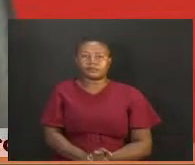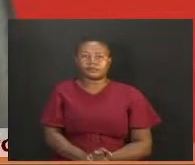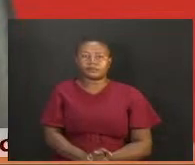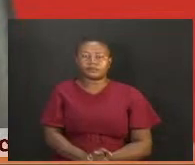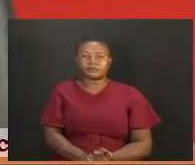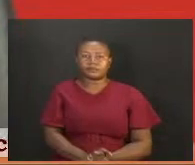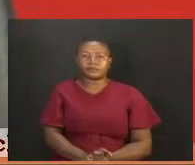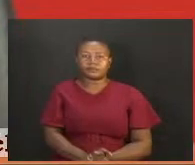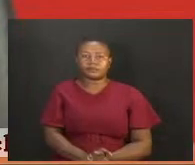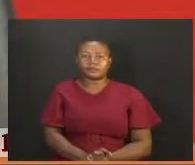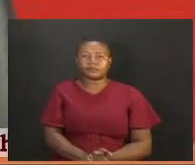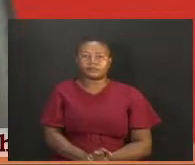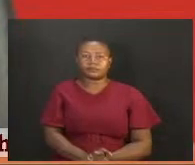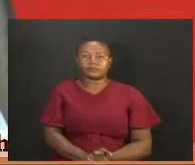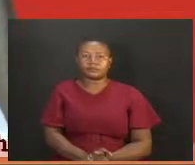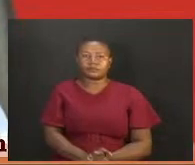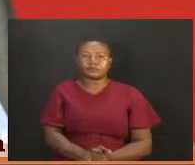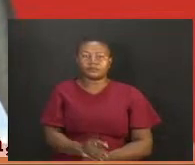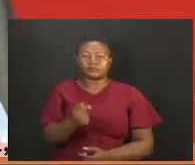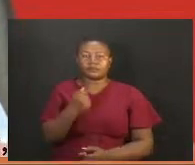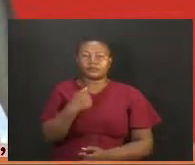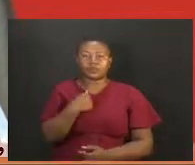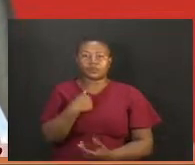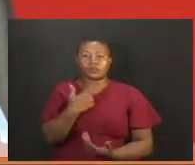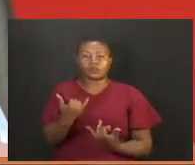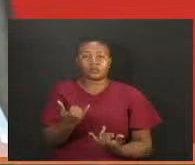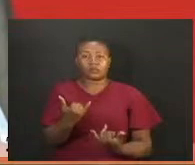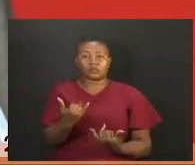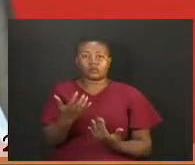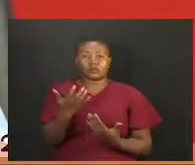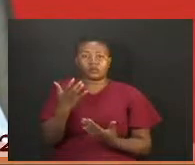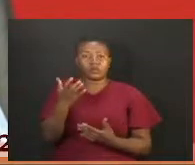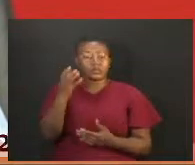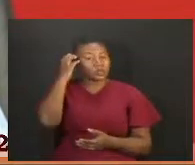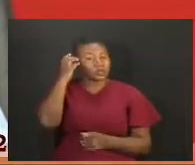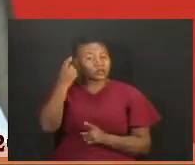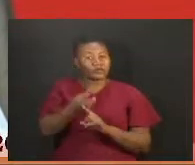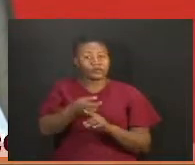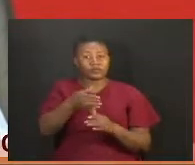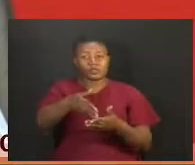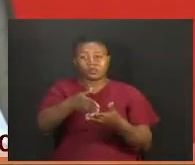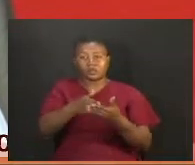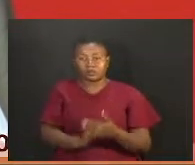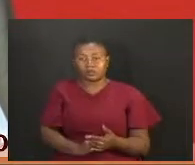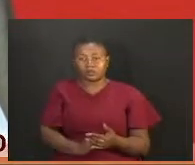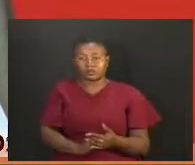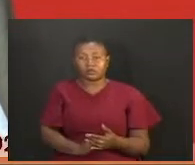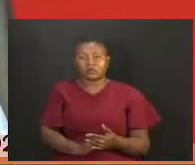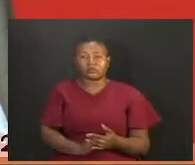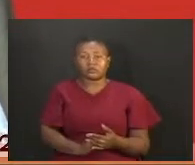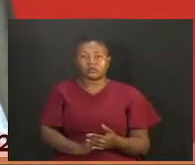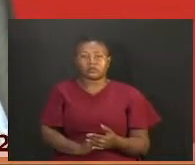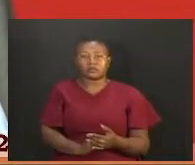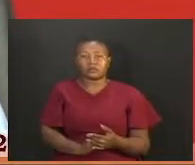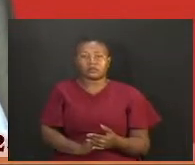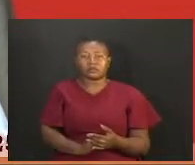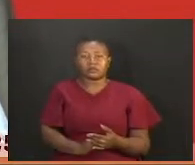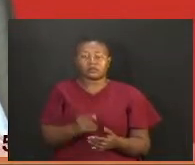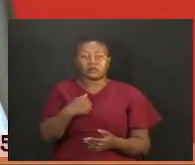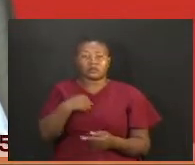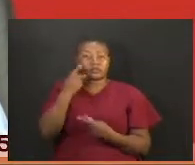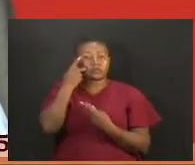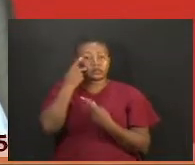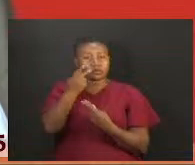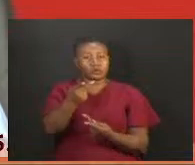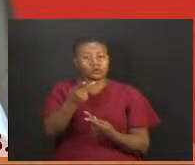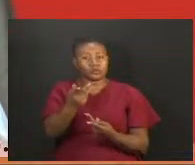I would now want to hear from the leaders. I saw the minority leader give